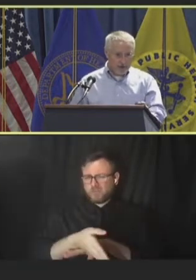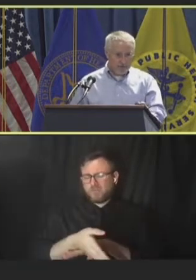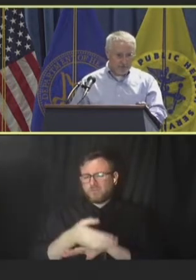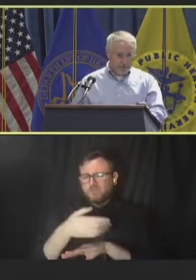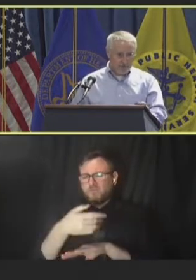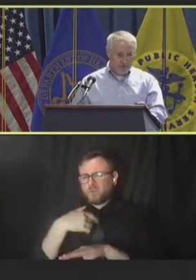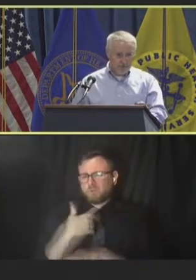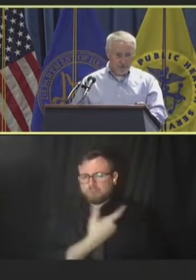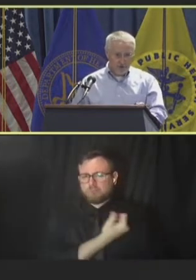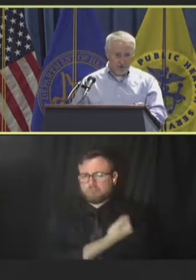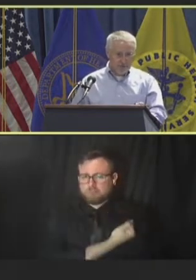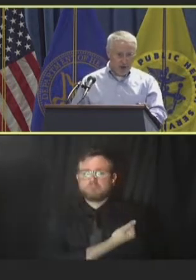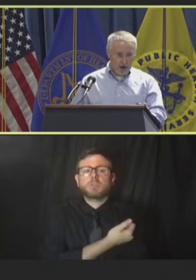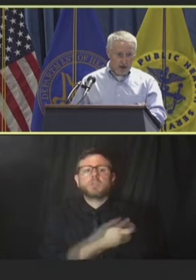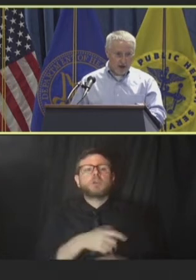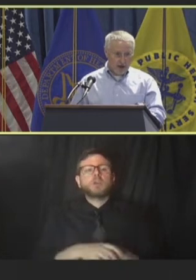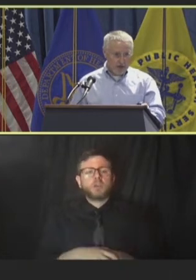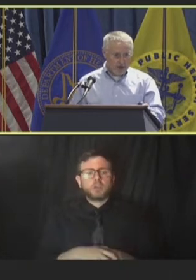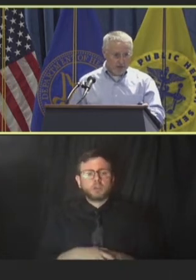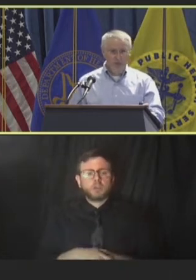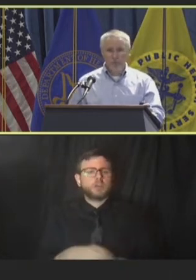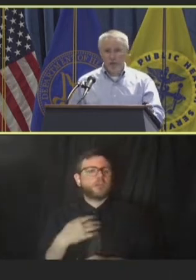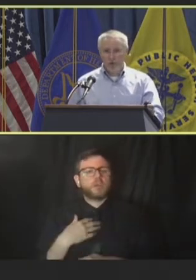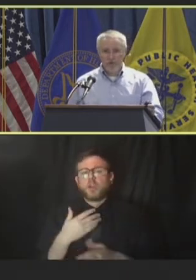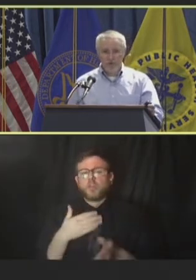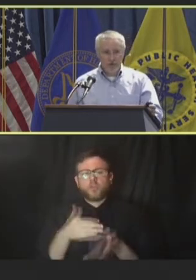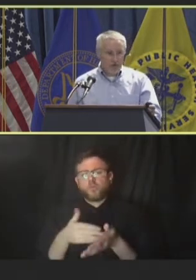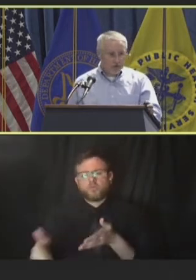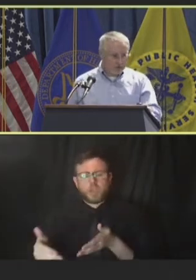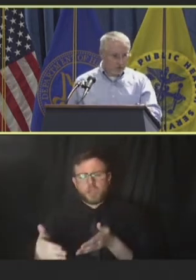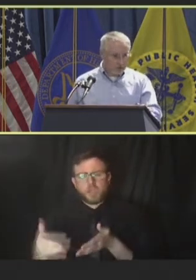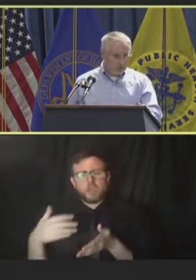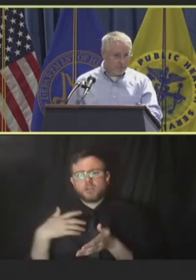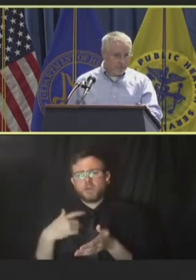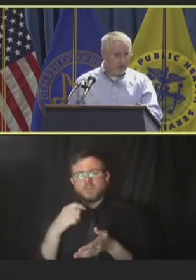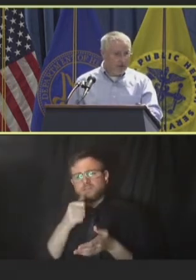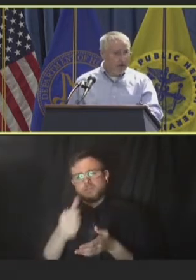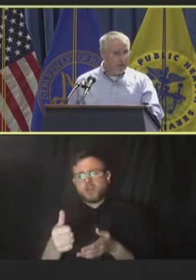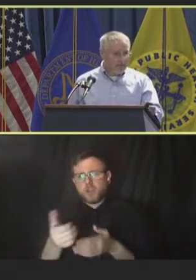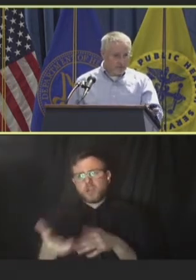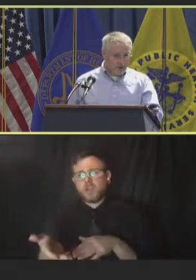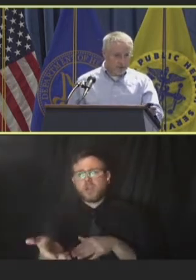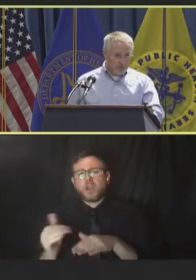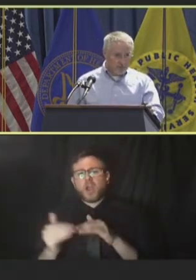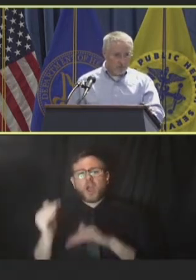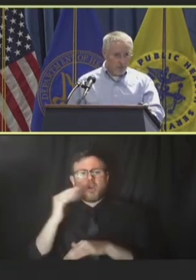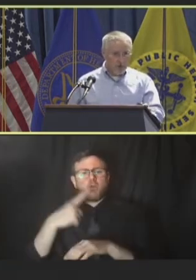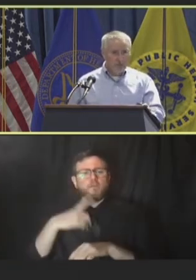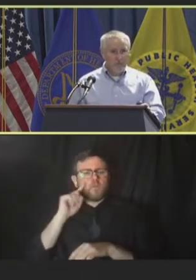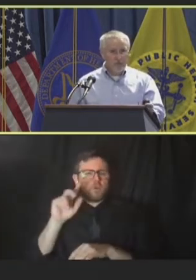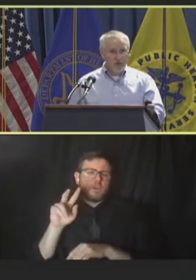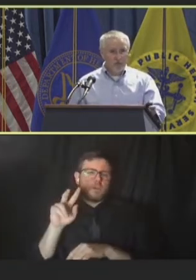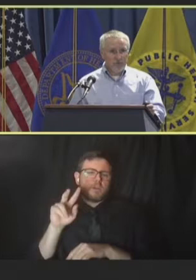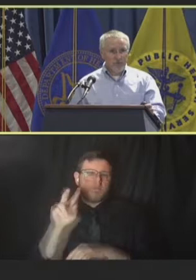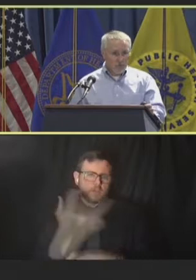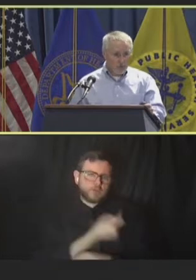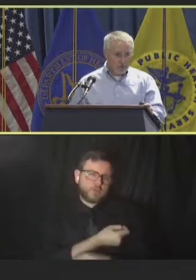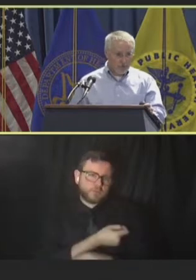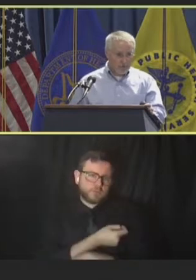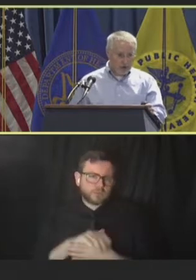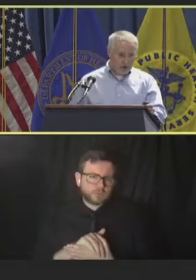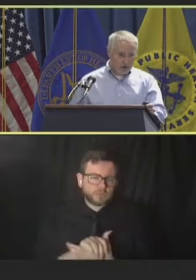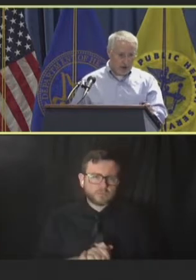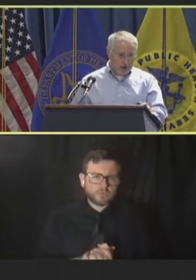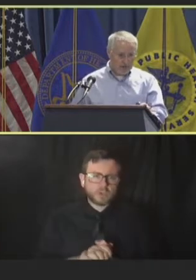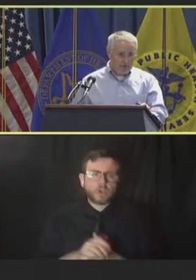million after the first booster dose was not higher than after the primary series dose 2. For those over 40, most of the reports were